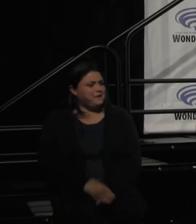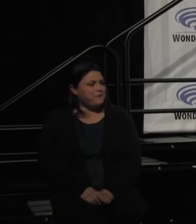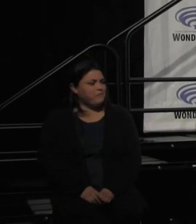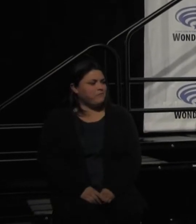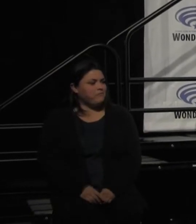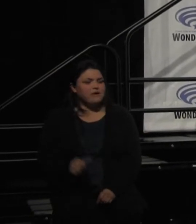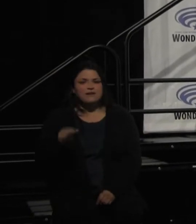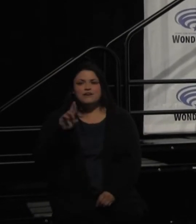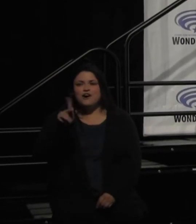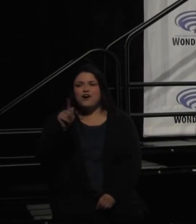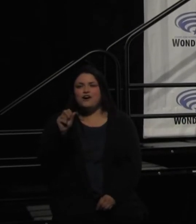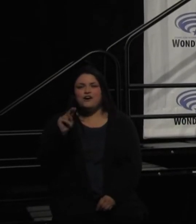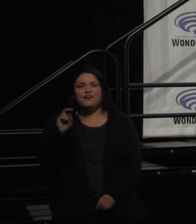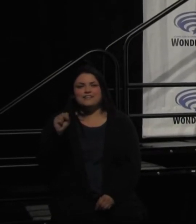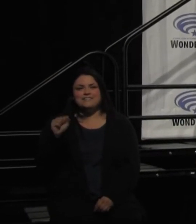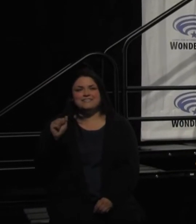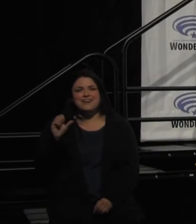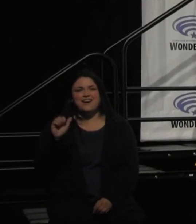Arkansas. Arkansas.